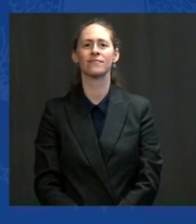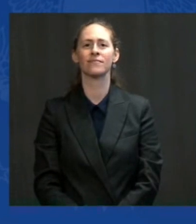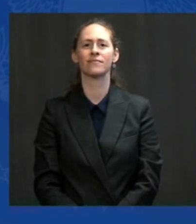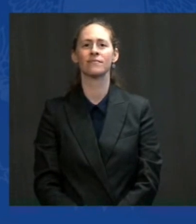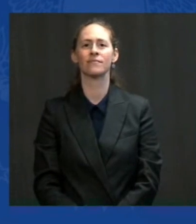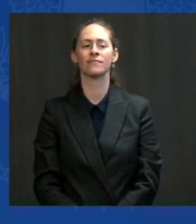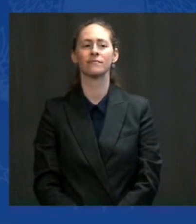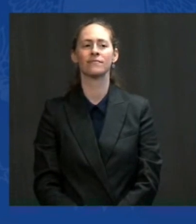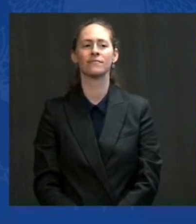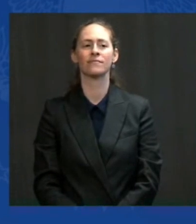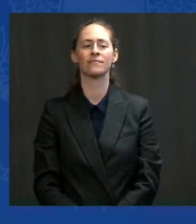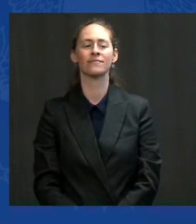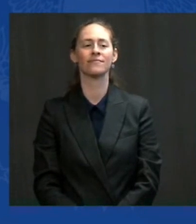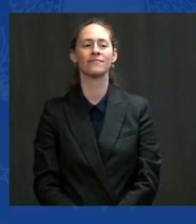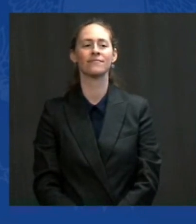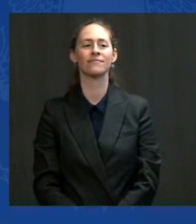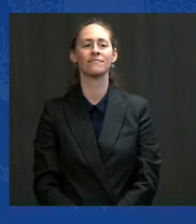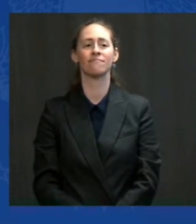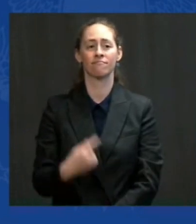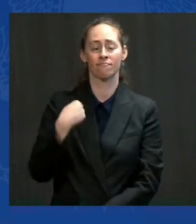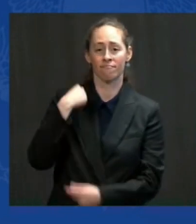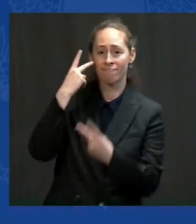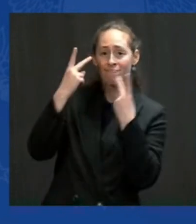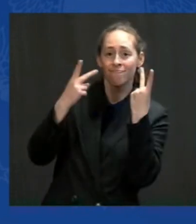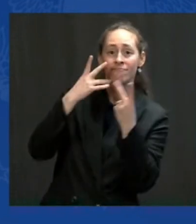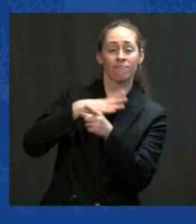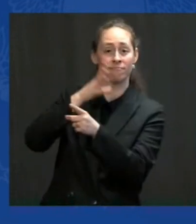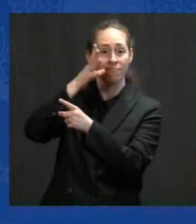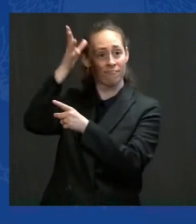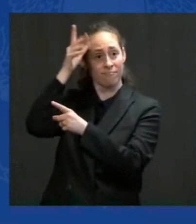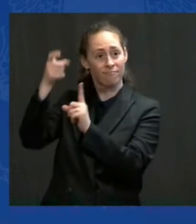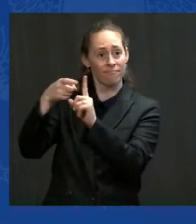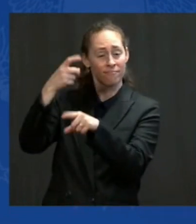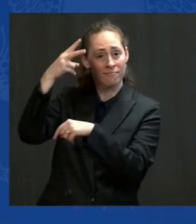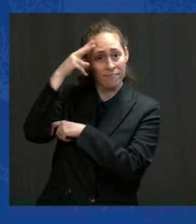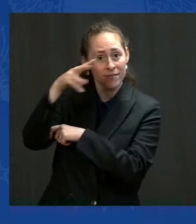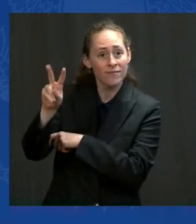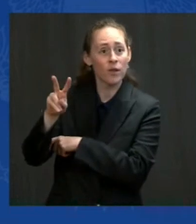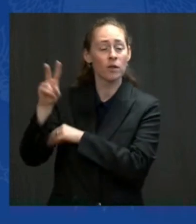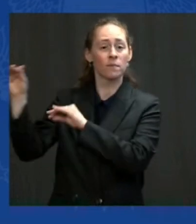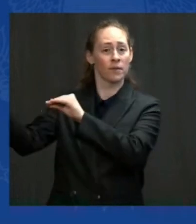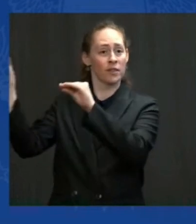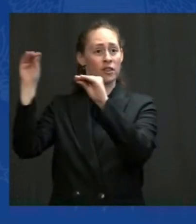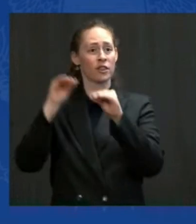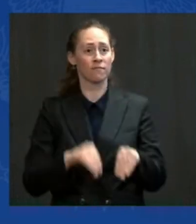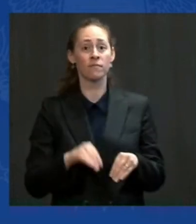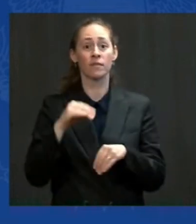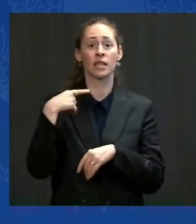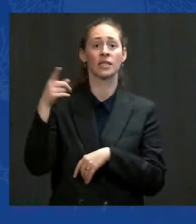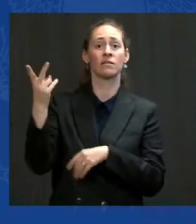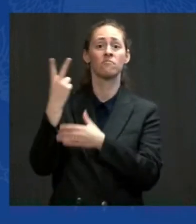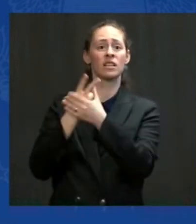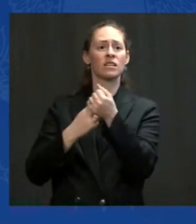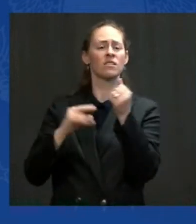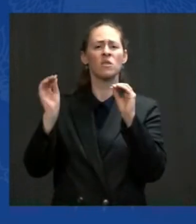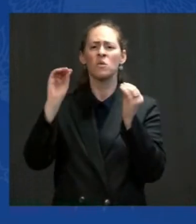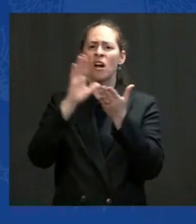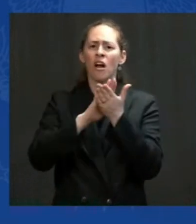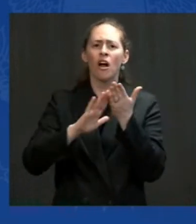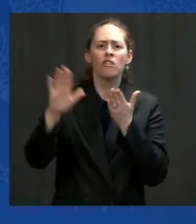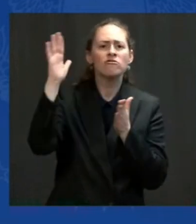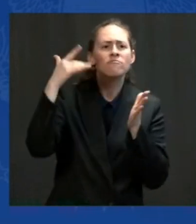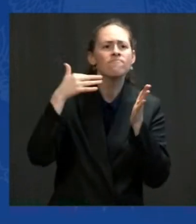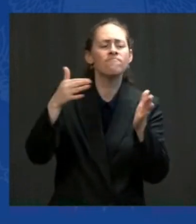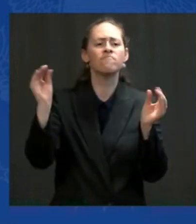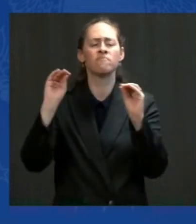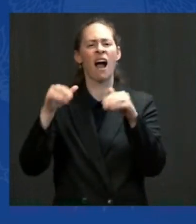My immigrant parents are 2 hardworking people who have no formal education and who sacrifice everything to have food on our table